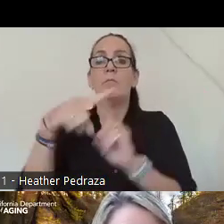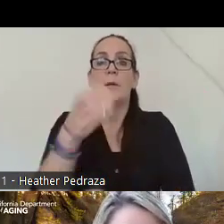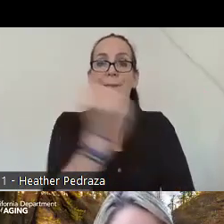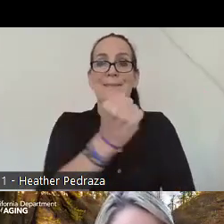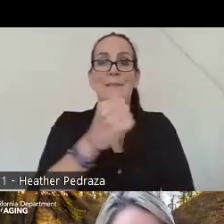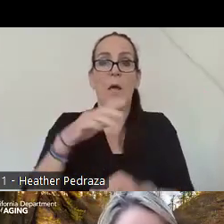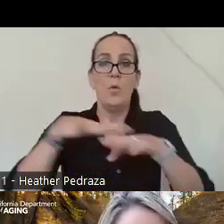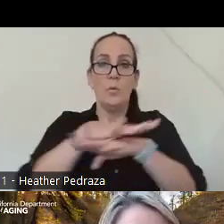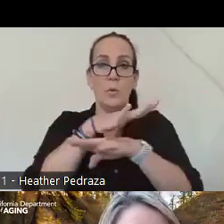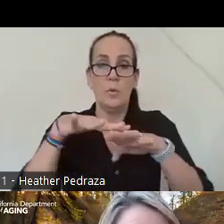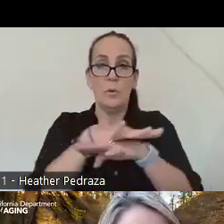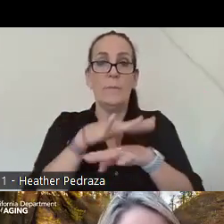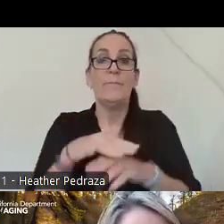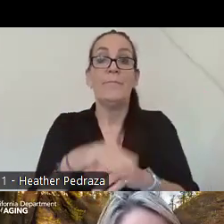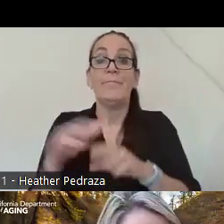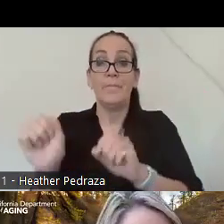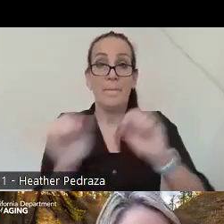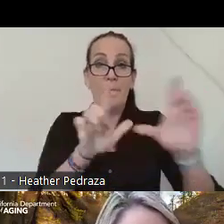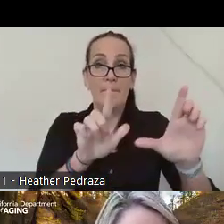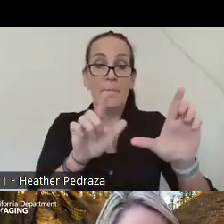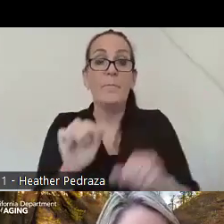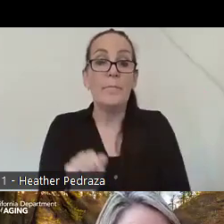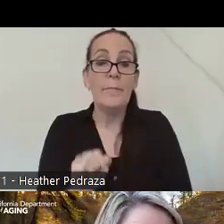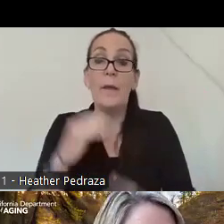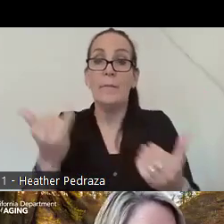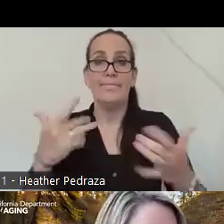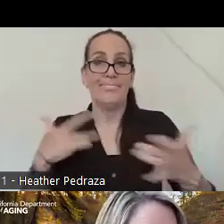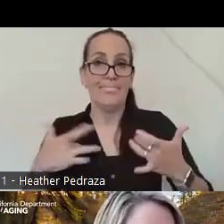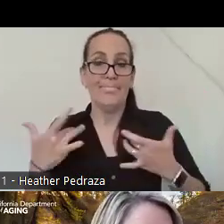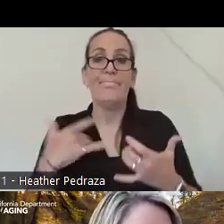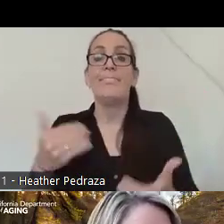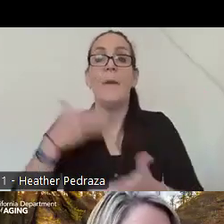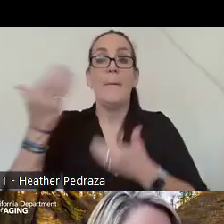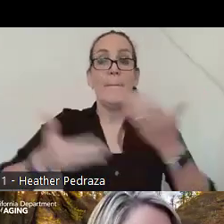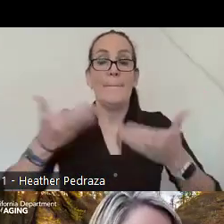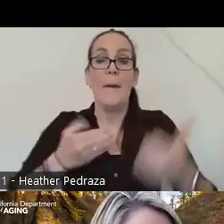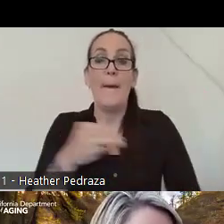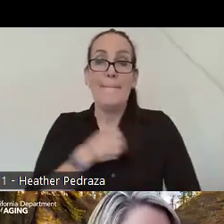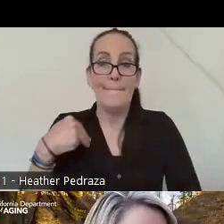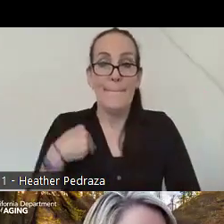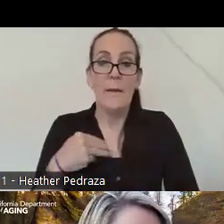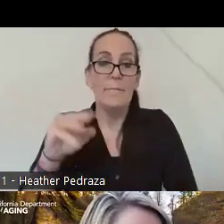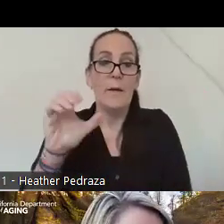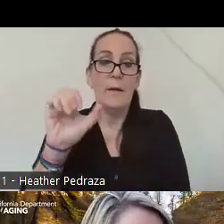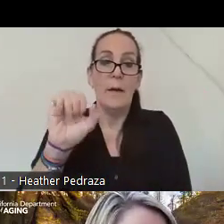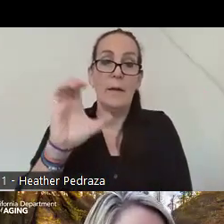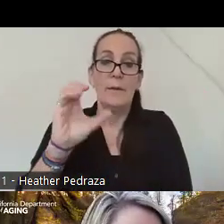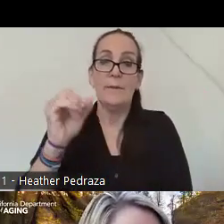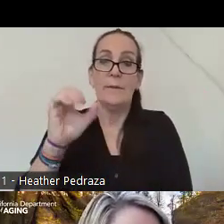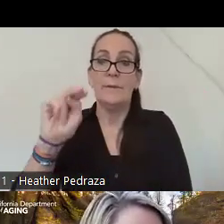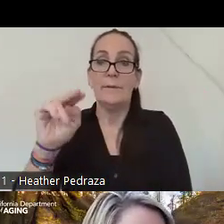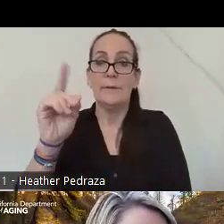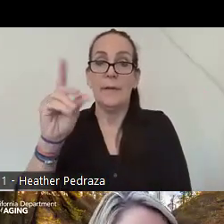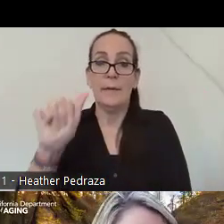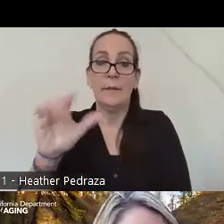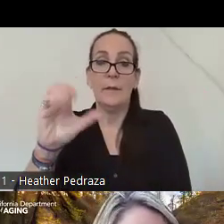please. So now I'm really excited to introduce you to our members. First, we have Cindy Soto, who is an older adult who's